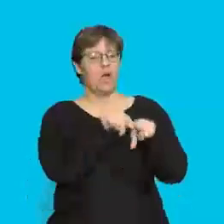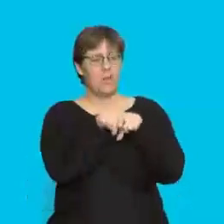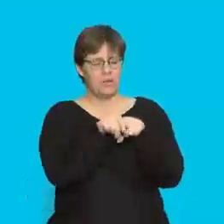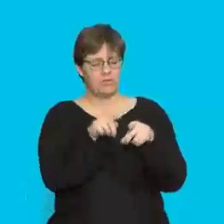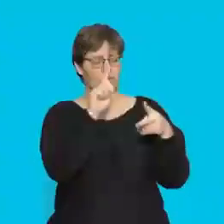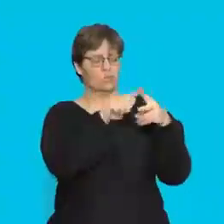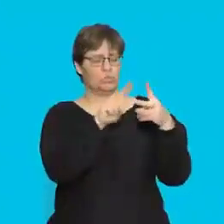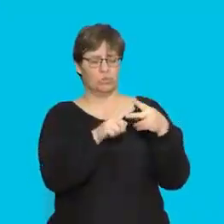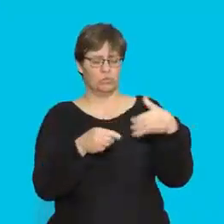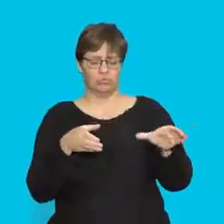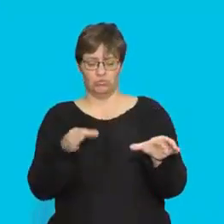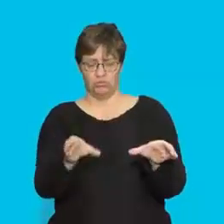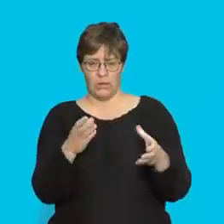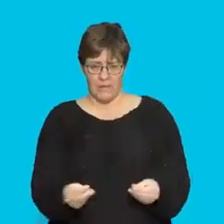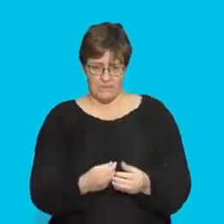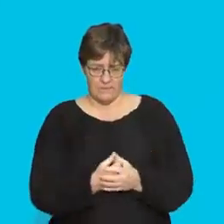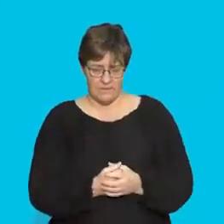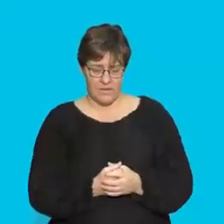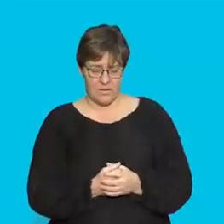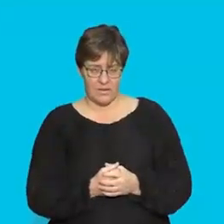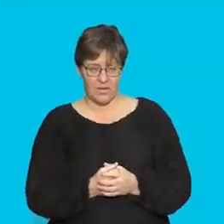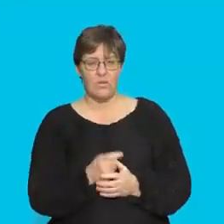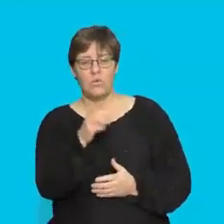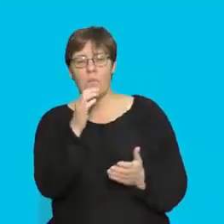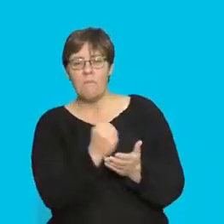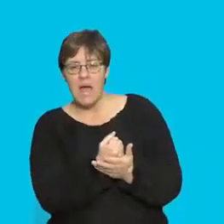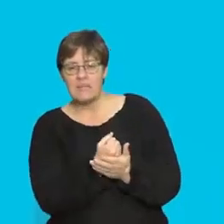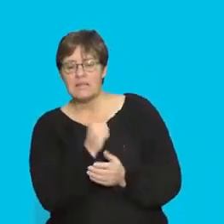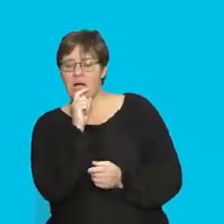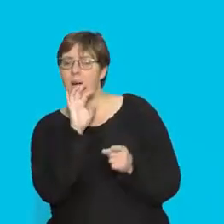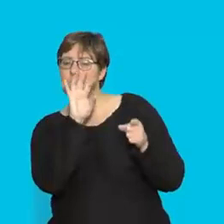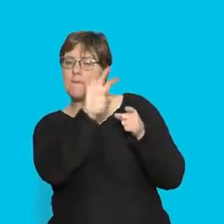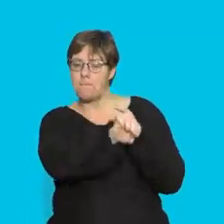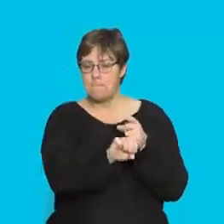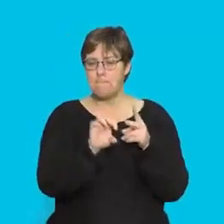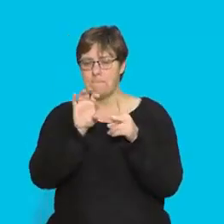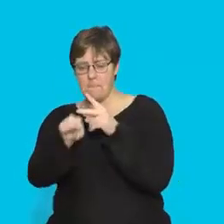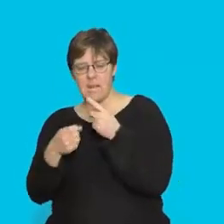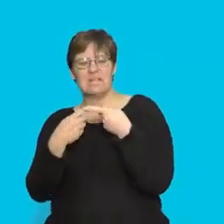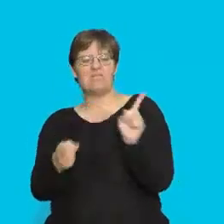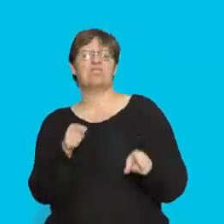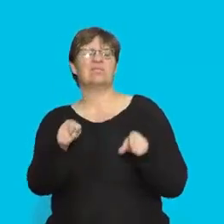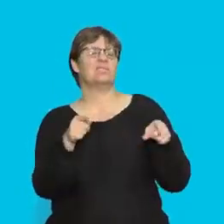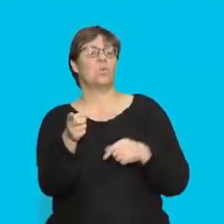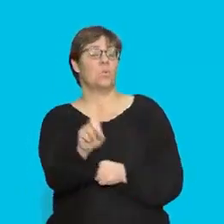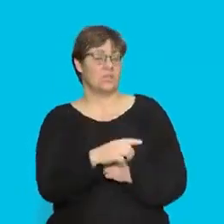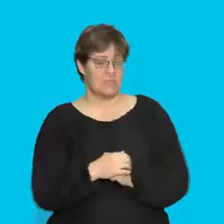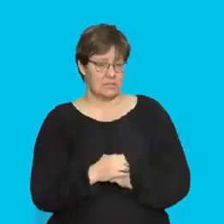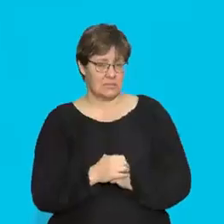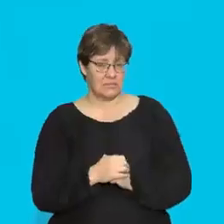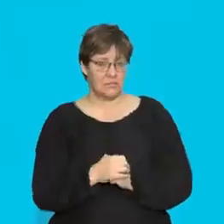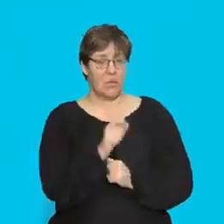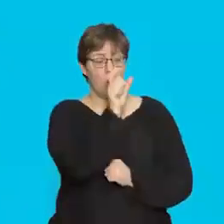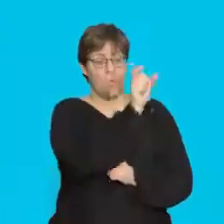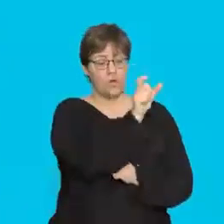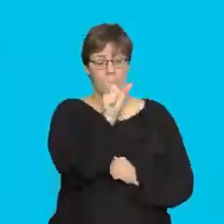Now, there are two different kinds of competition that exist, and we need to be able to distinguish between